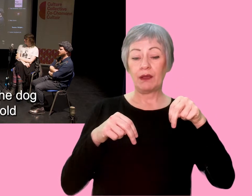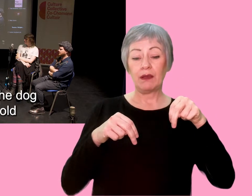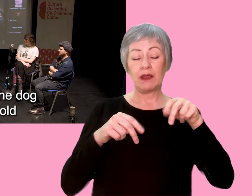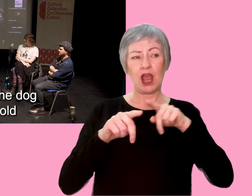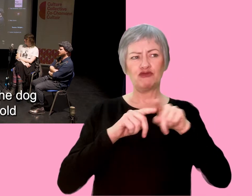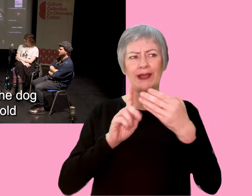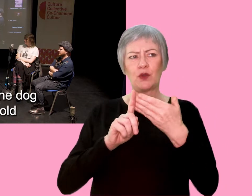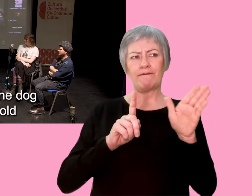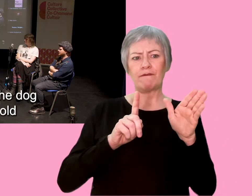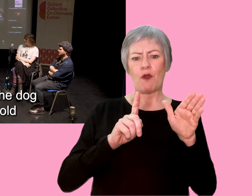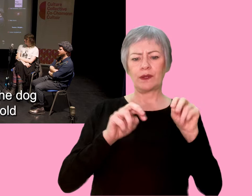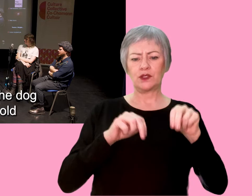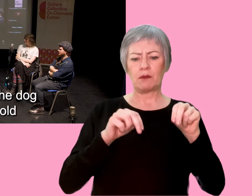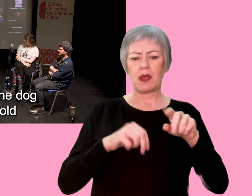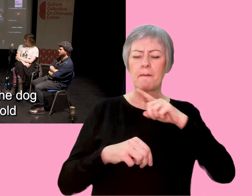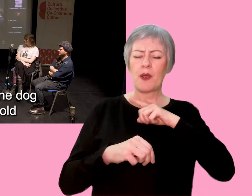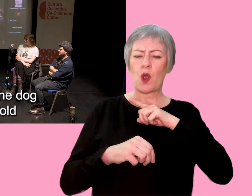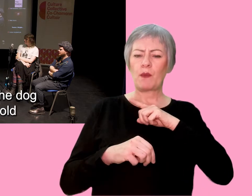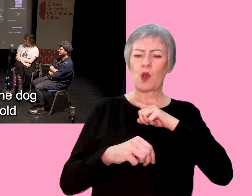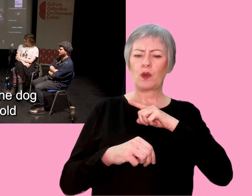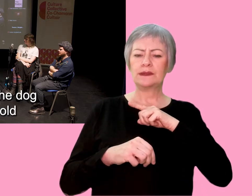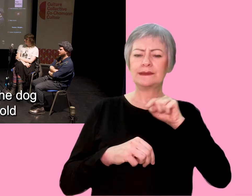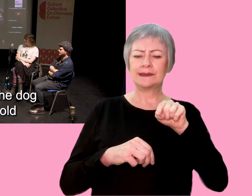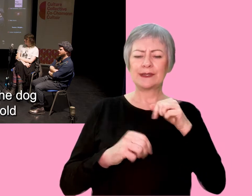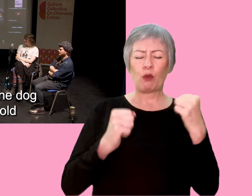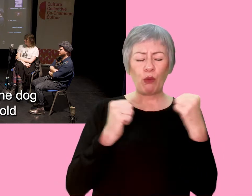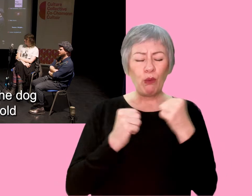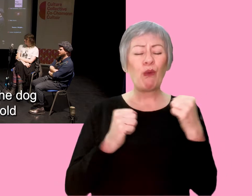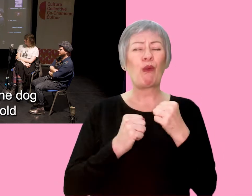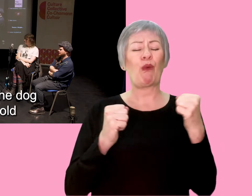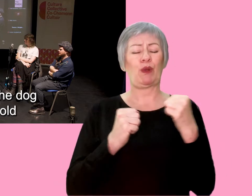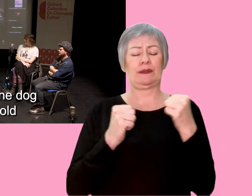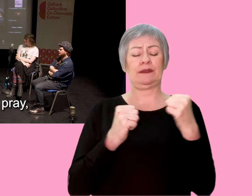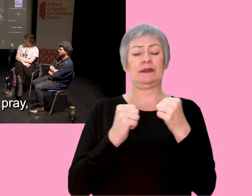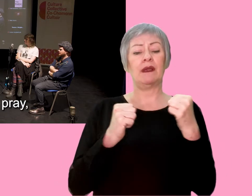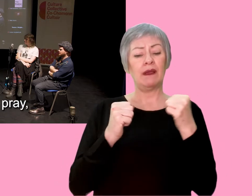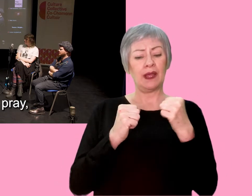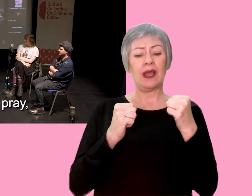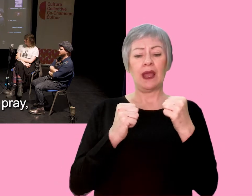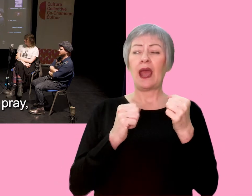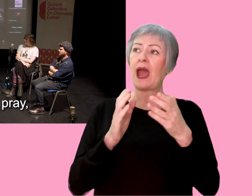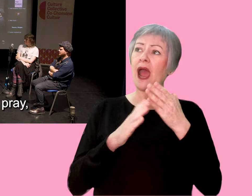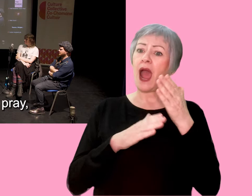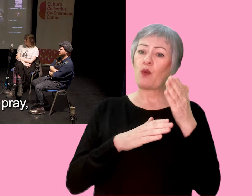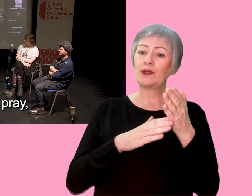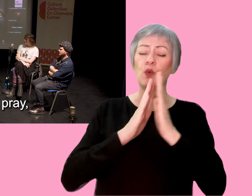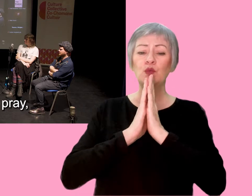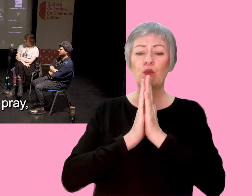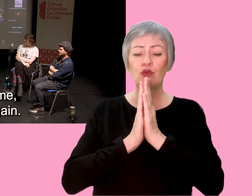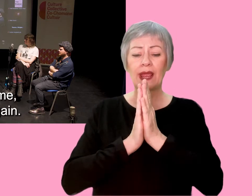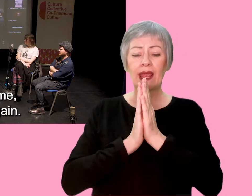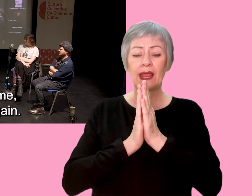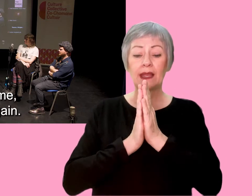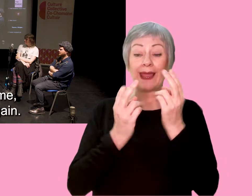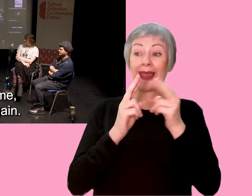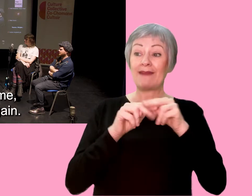And I tried to avoid the dog because it was cold, and I want to go to pray.